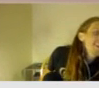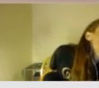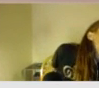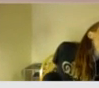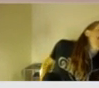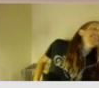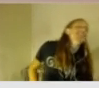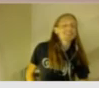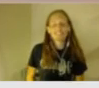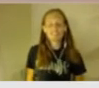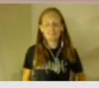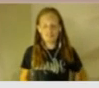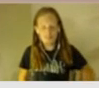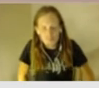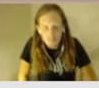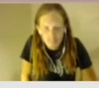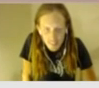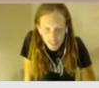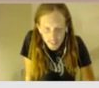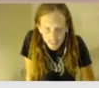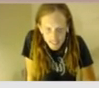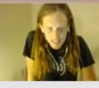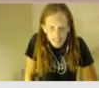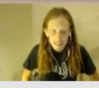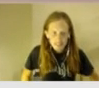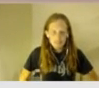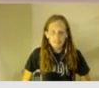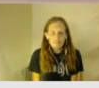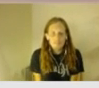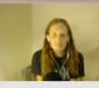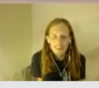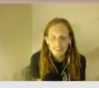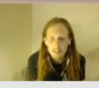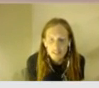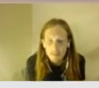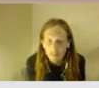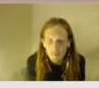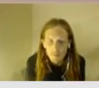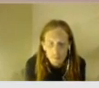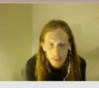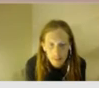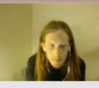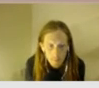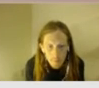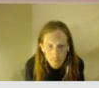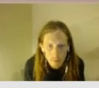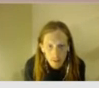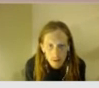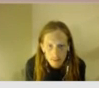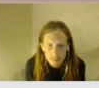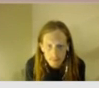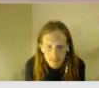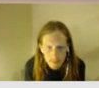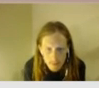You know, I had the opportunity to shoot a wedding recently in Mexico, and I was terrified because